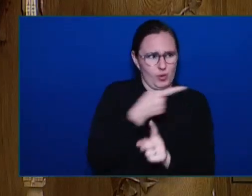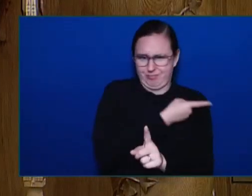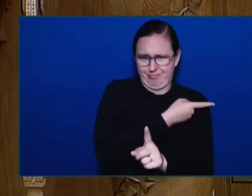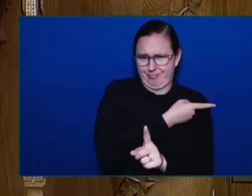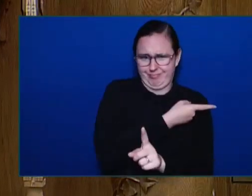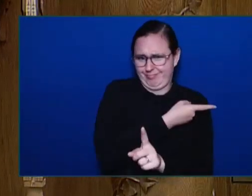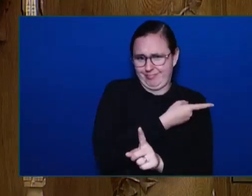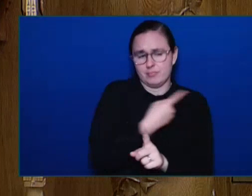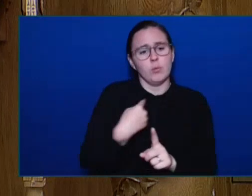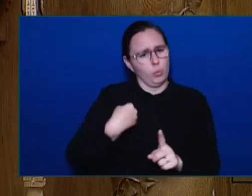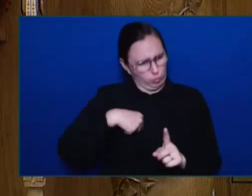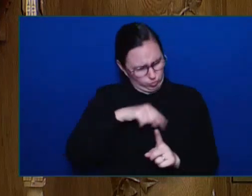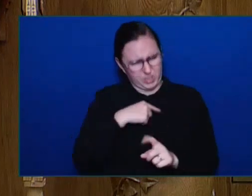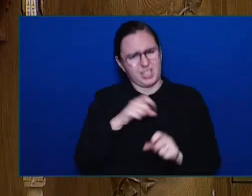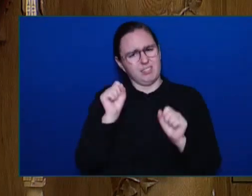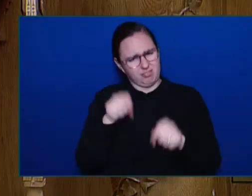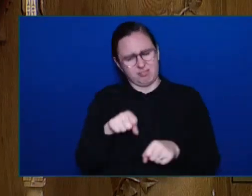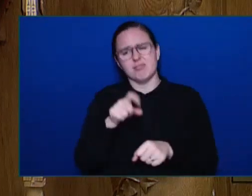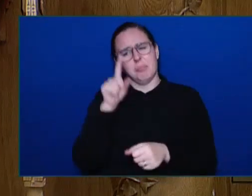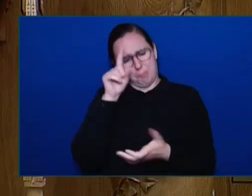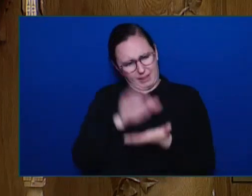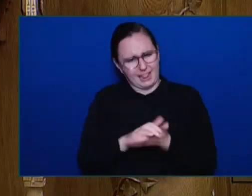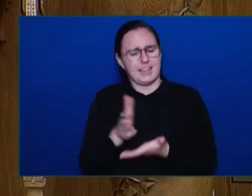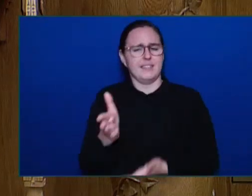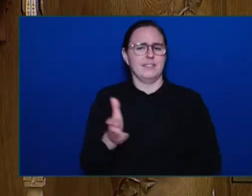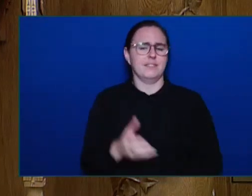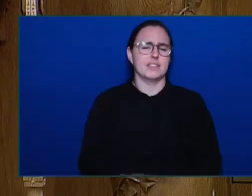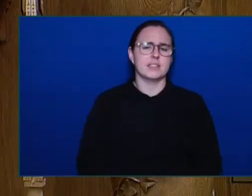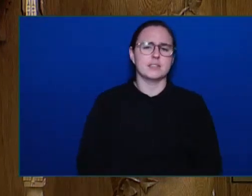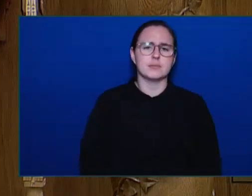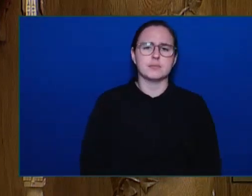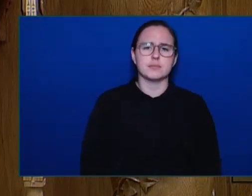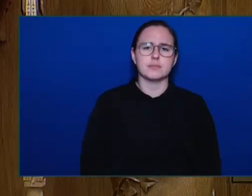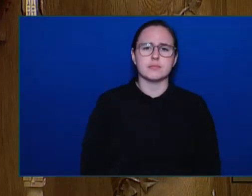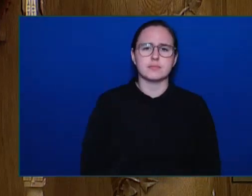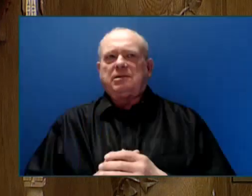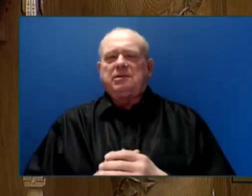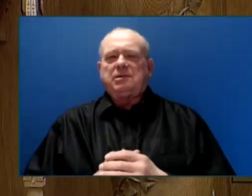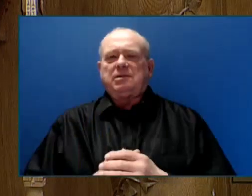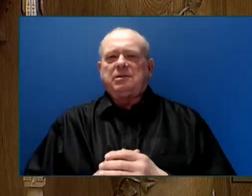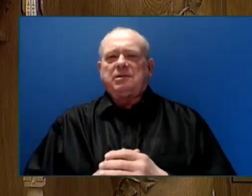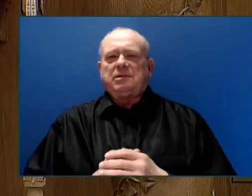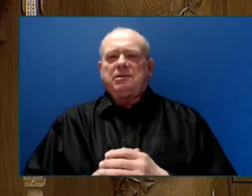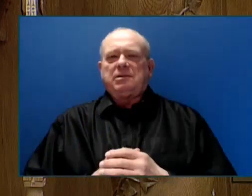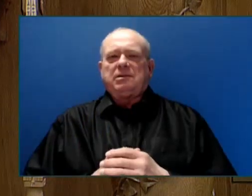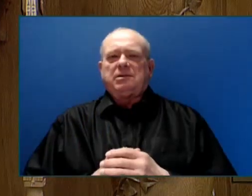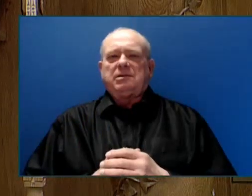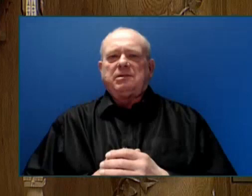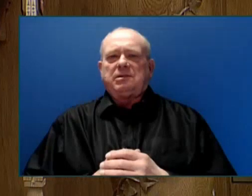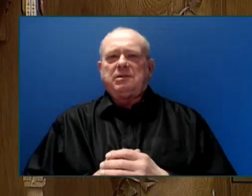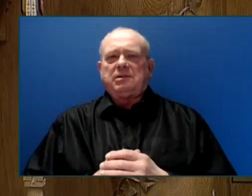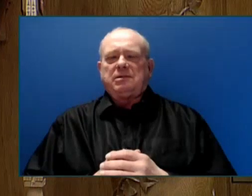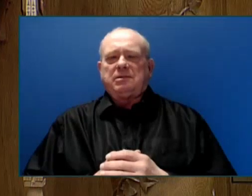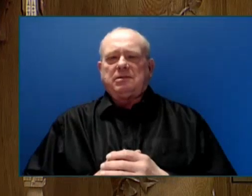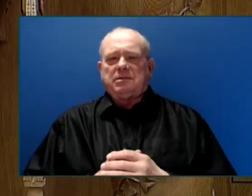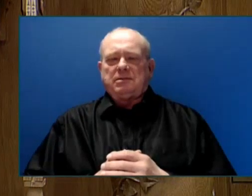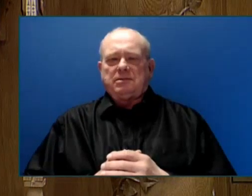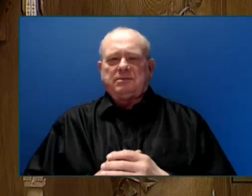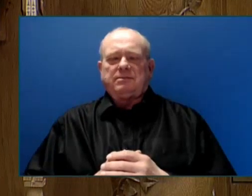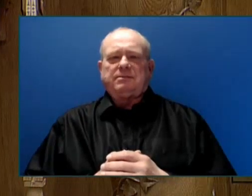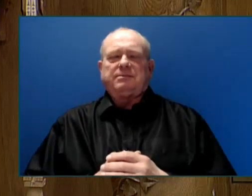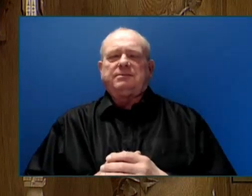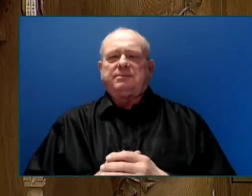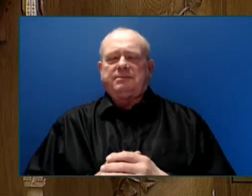Leader of the third party. Thank you, Honourable Speaker. I'm listening to the